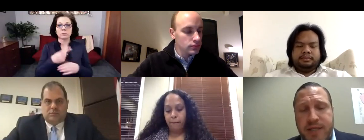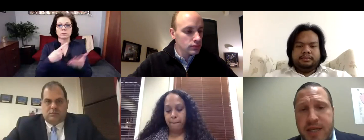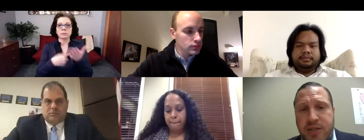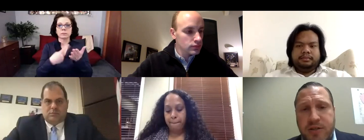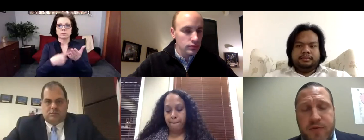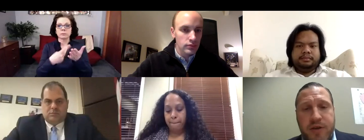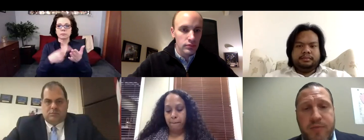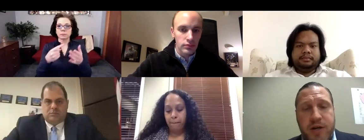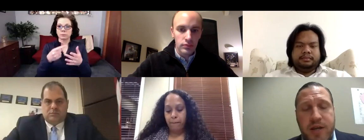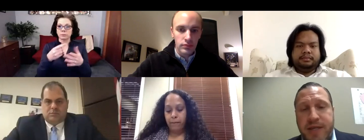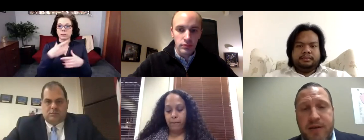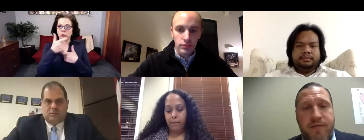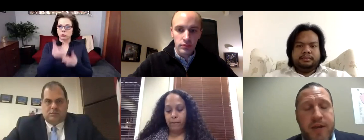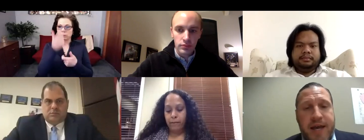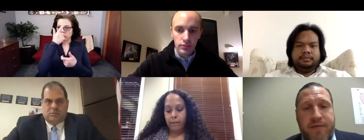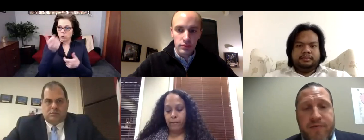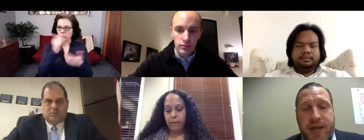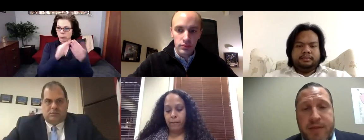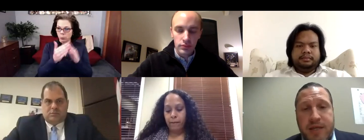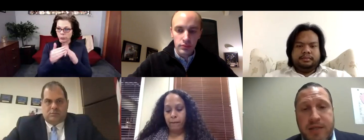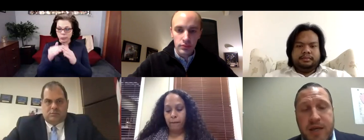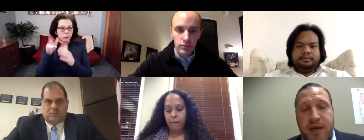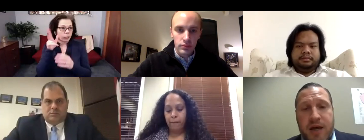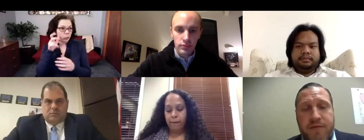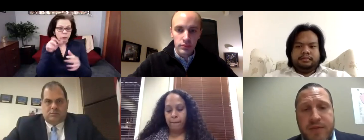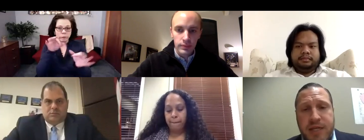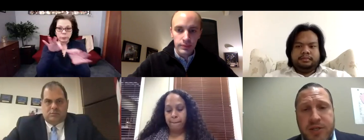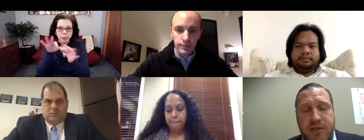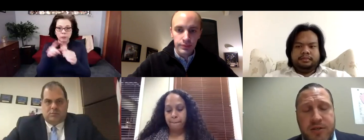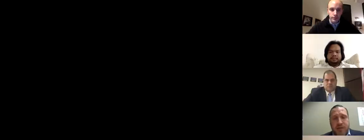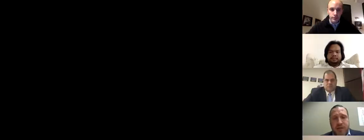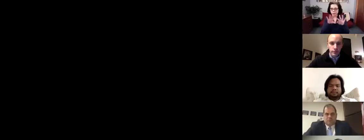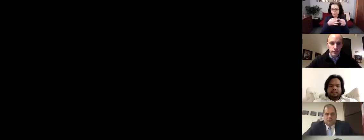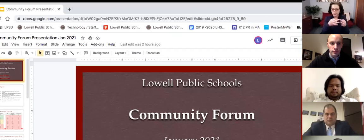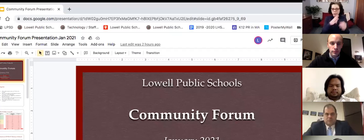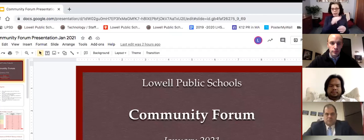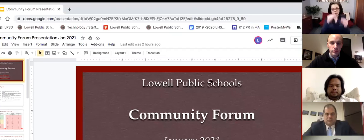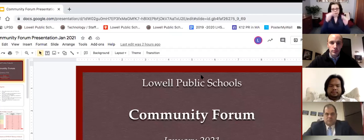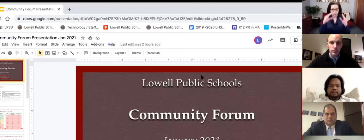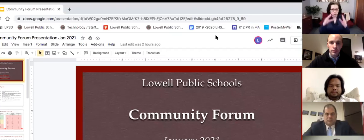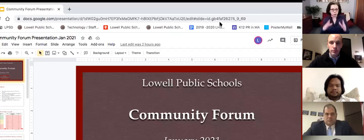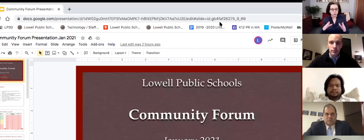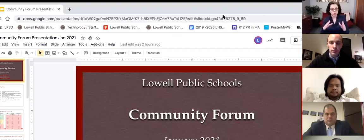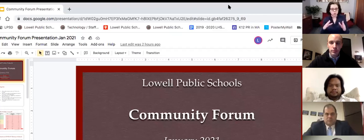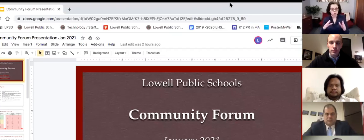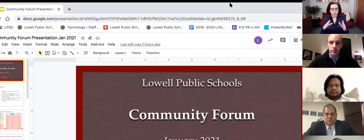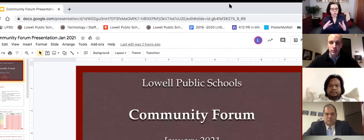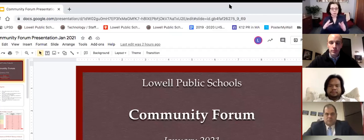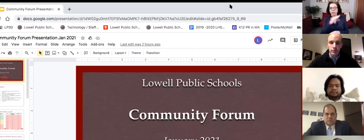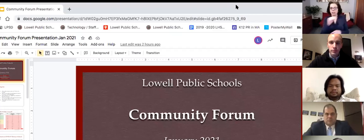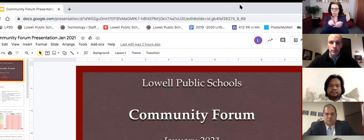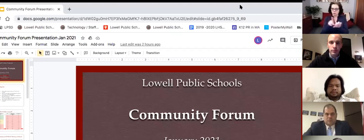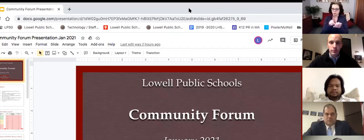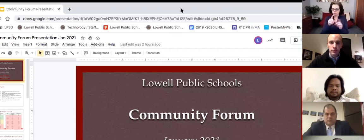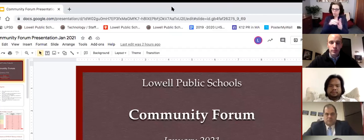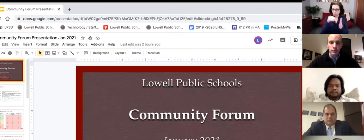of pressing interest for the community based on feedback from families, from teachers, and also our students